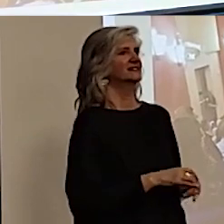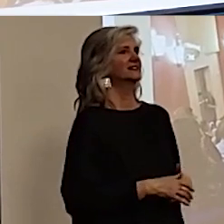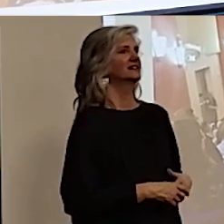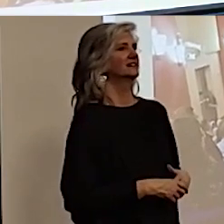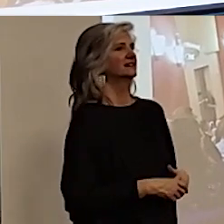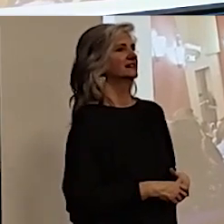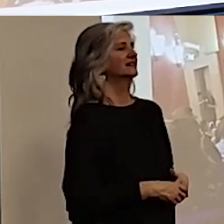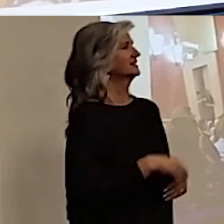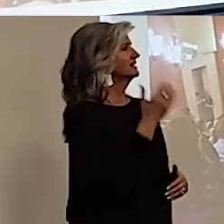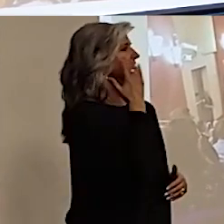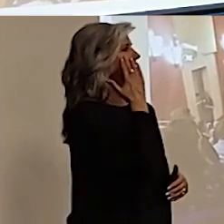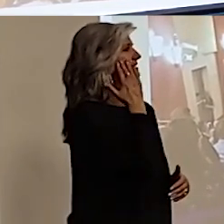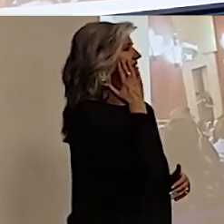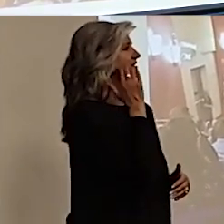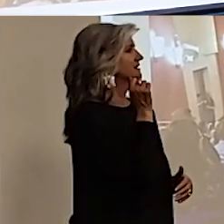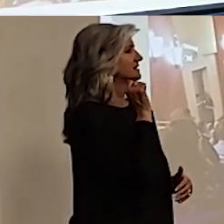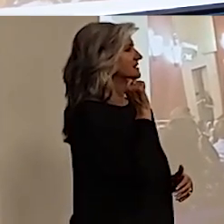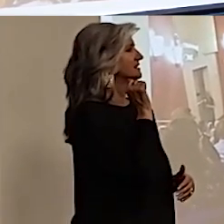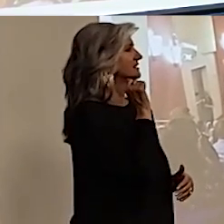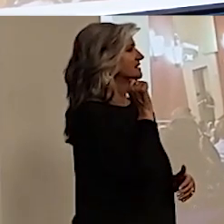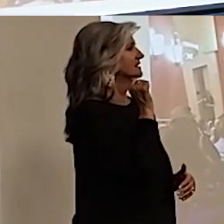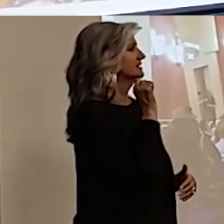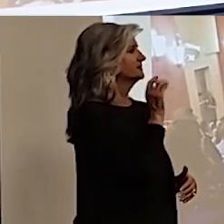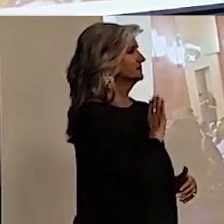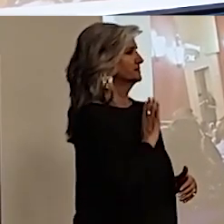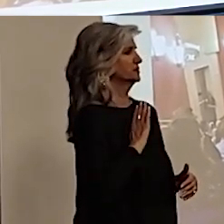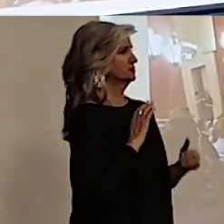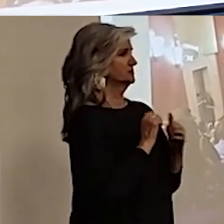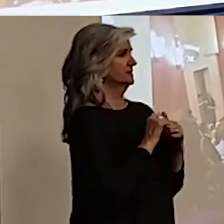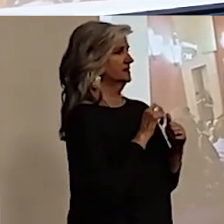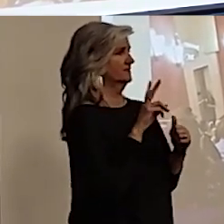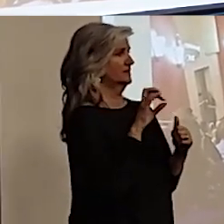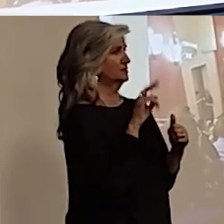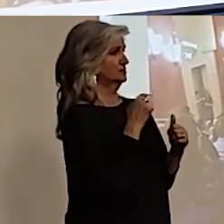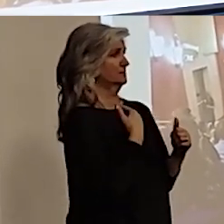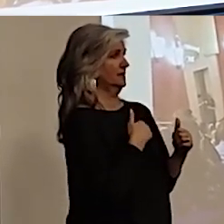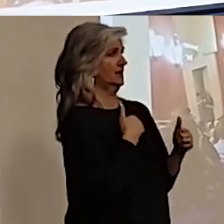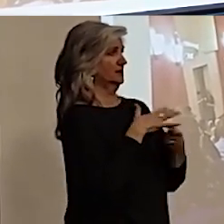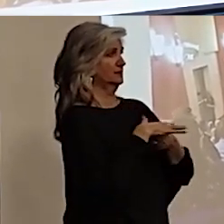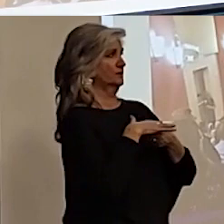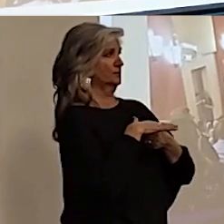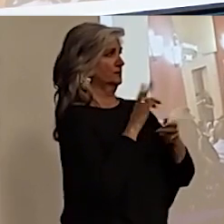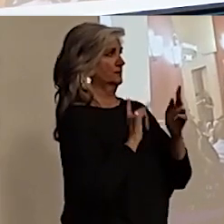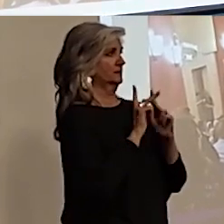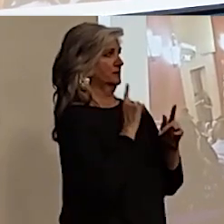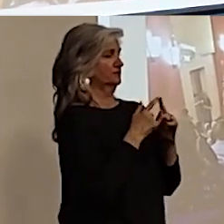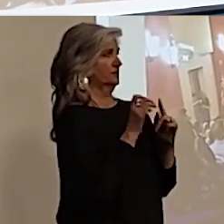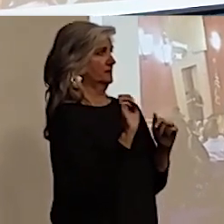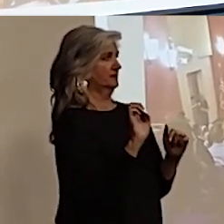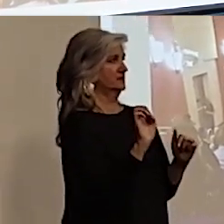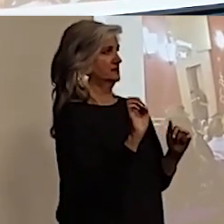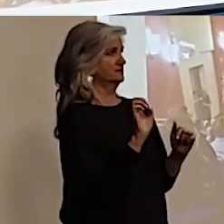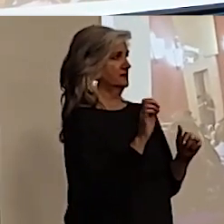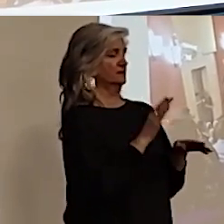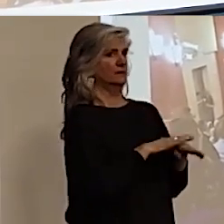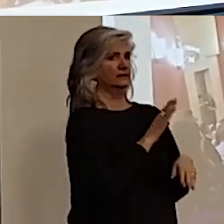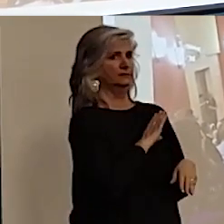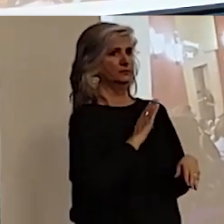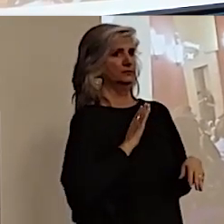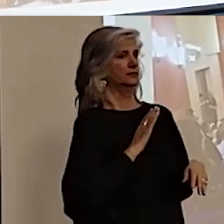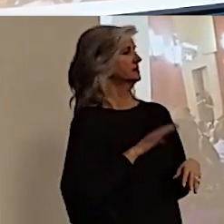You know, there's boards that was with Vectren that we actually had local people from Evansville on the